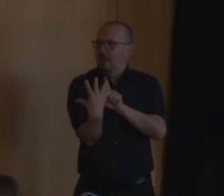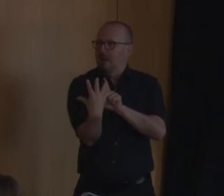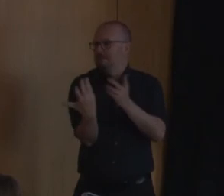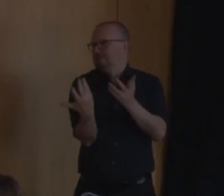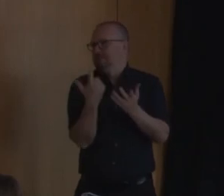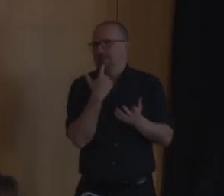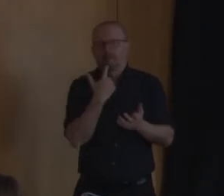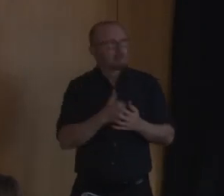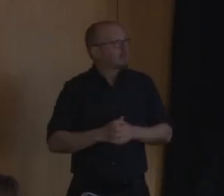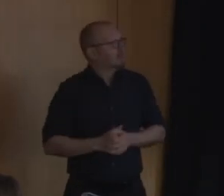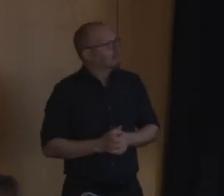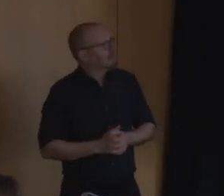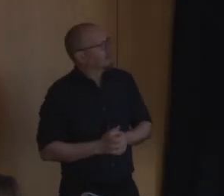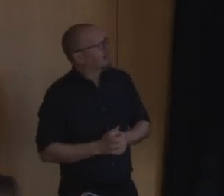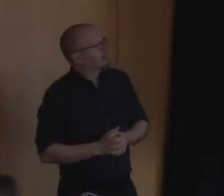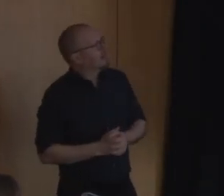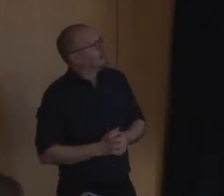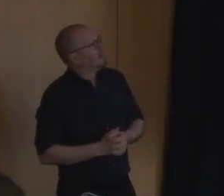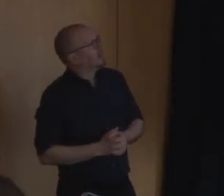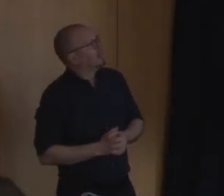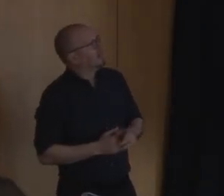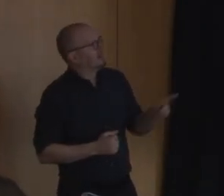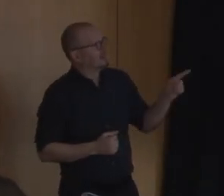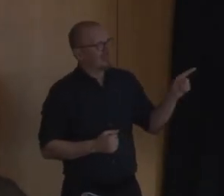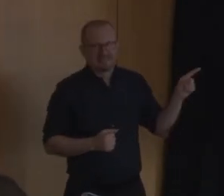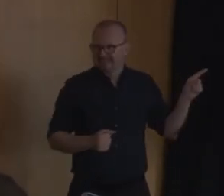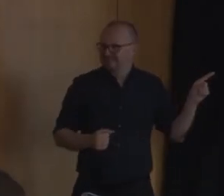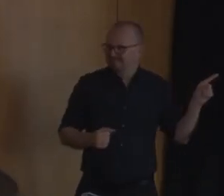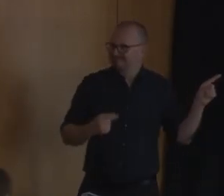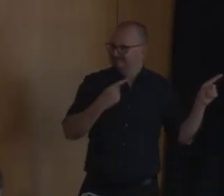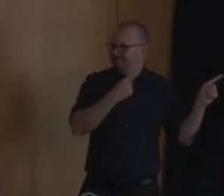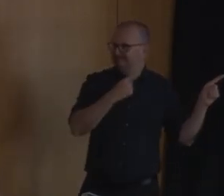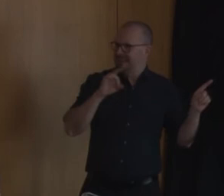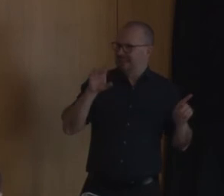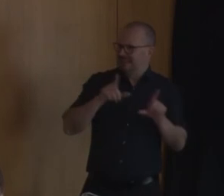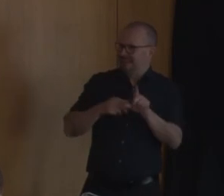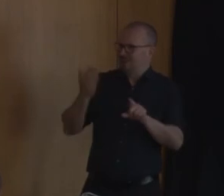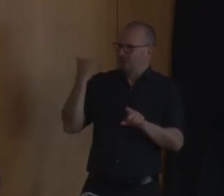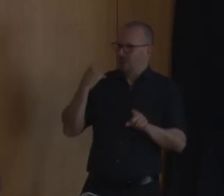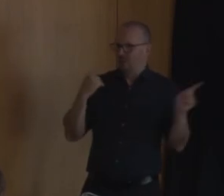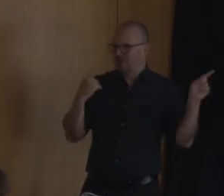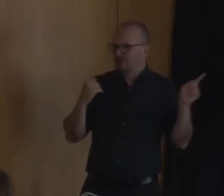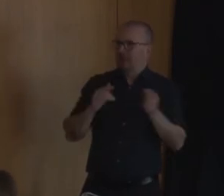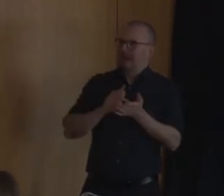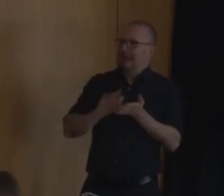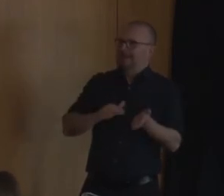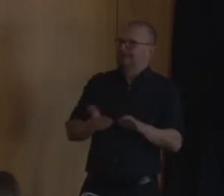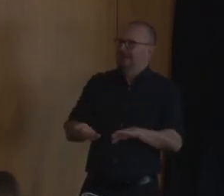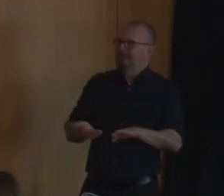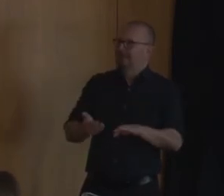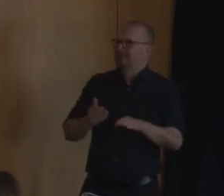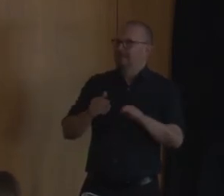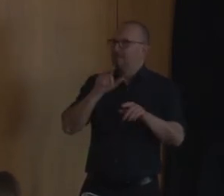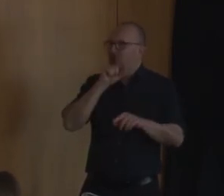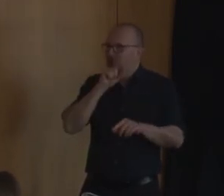different from how we approached the same topic 10 years ago, which is a pretty didactic graphic list of extinct species. So no